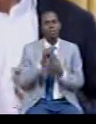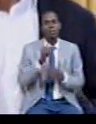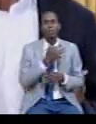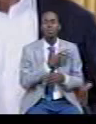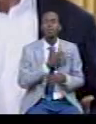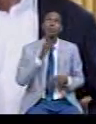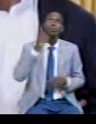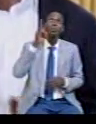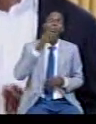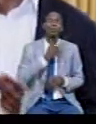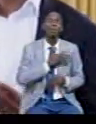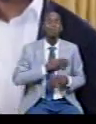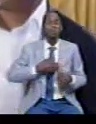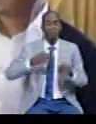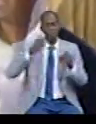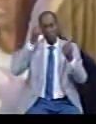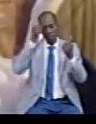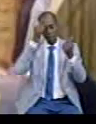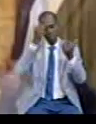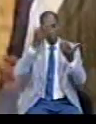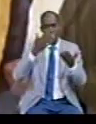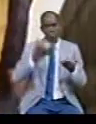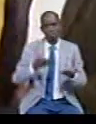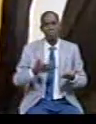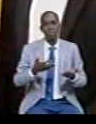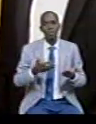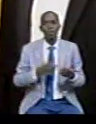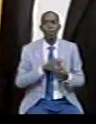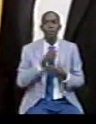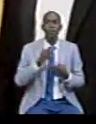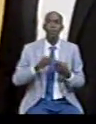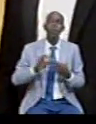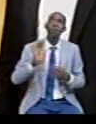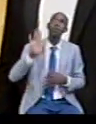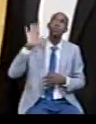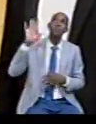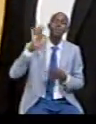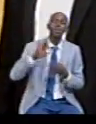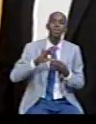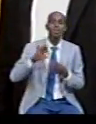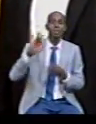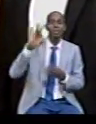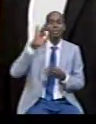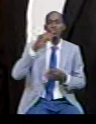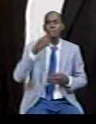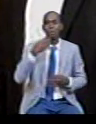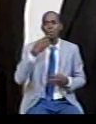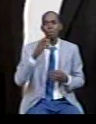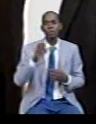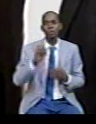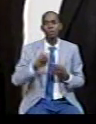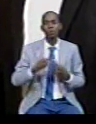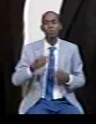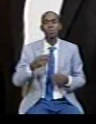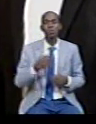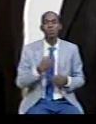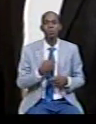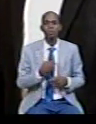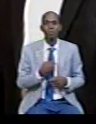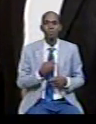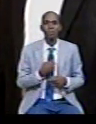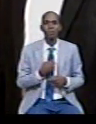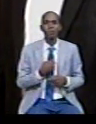trust you and obey. When your spirit speaks to me,